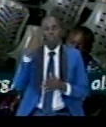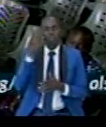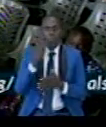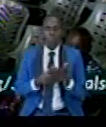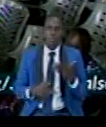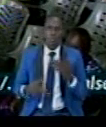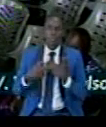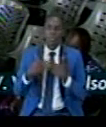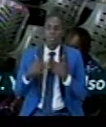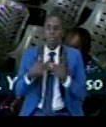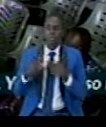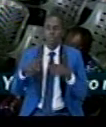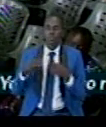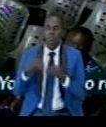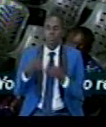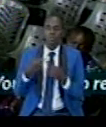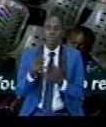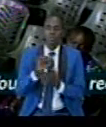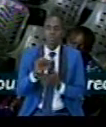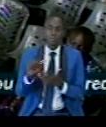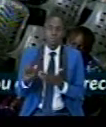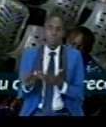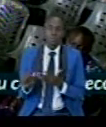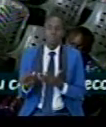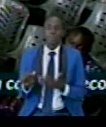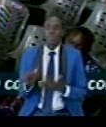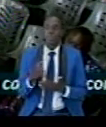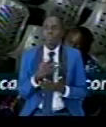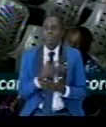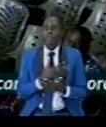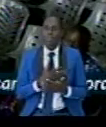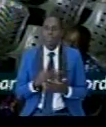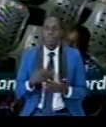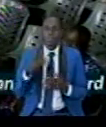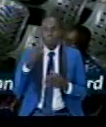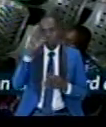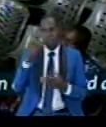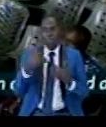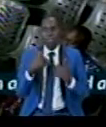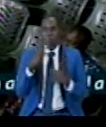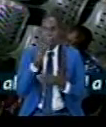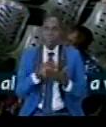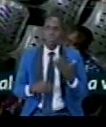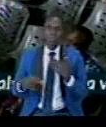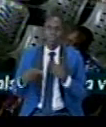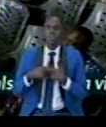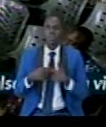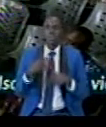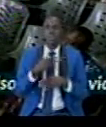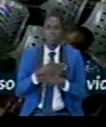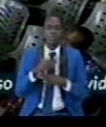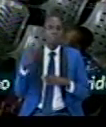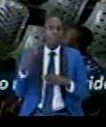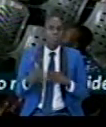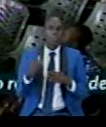adultery, also having ulcer pains, but he has been restored and completely made